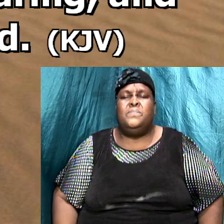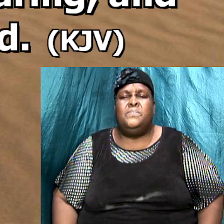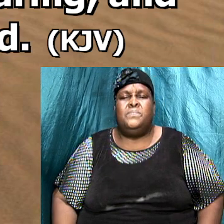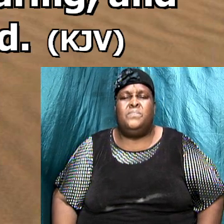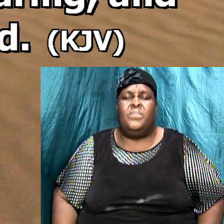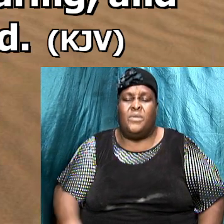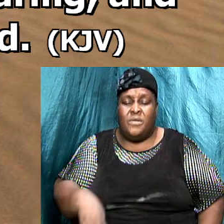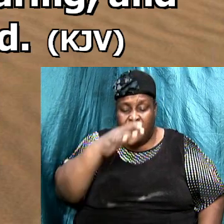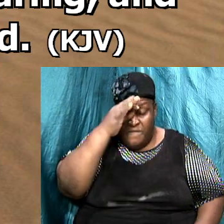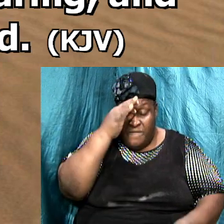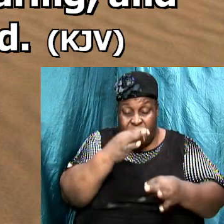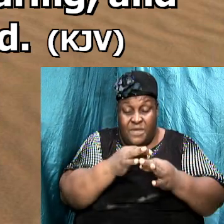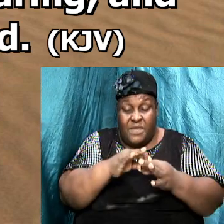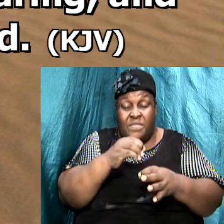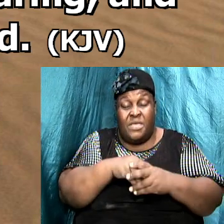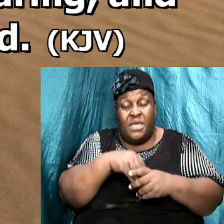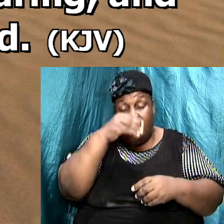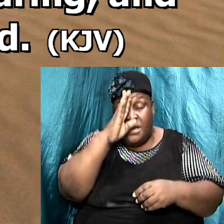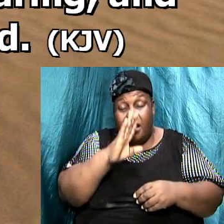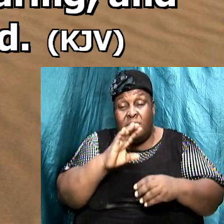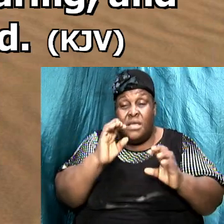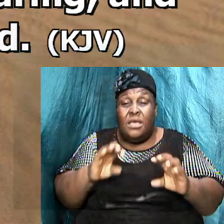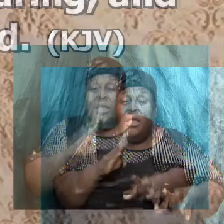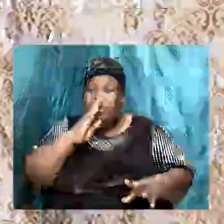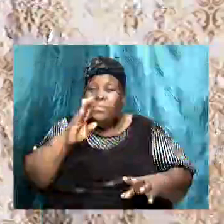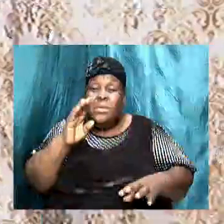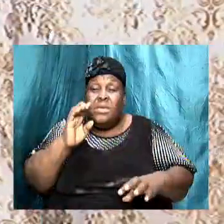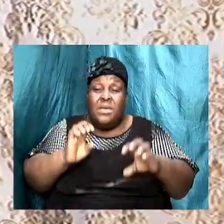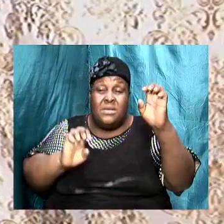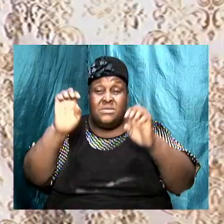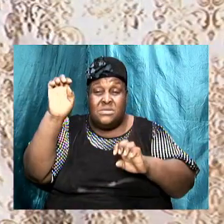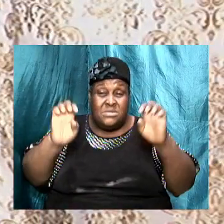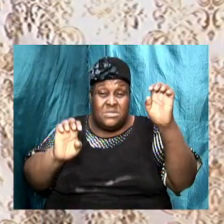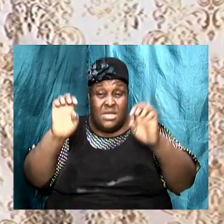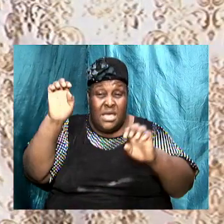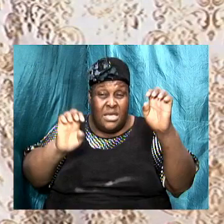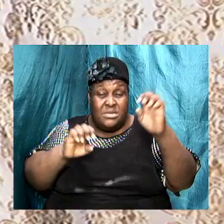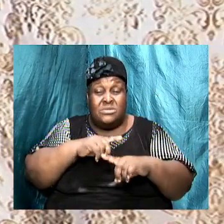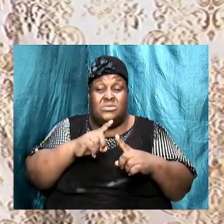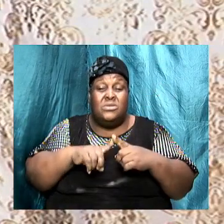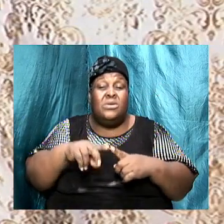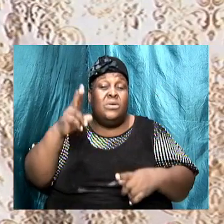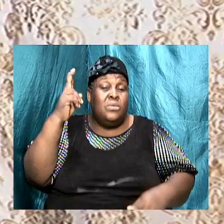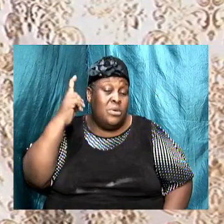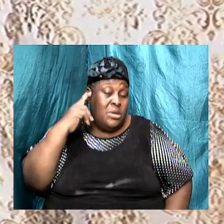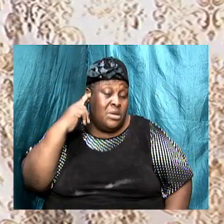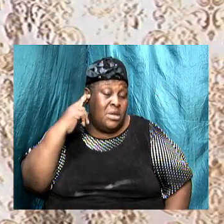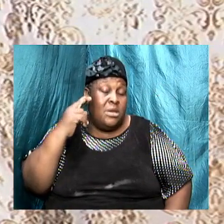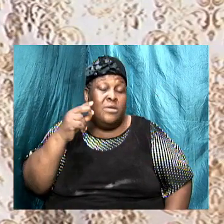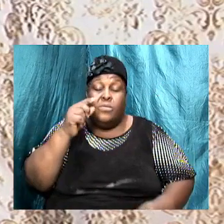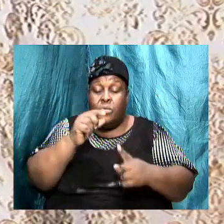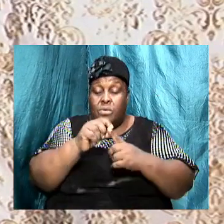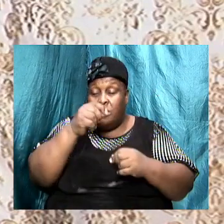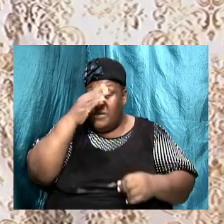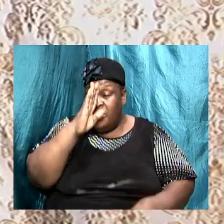So faith in God can only be exercised when we hear the word of